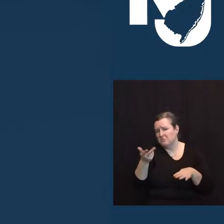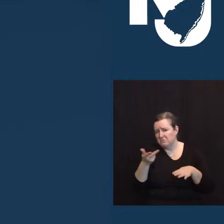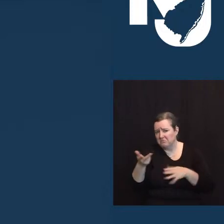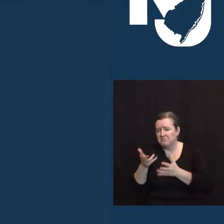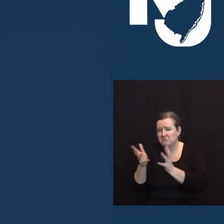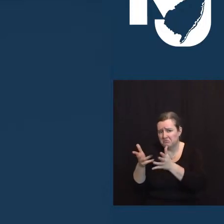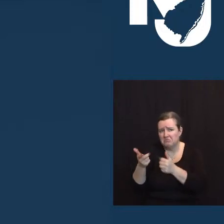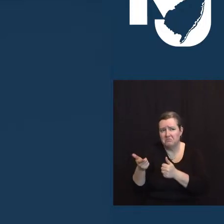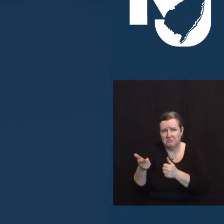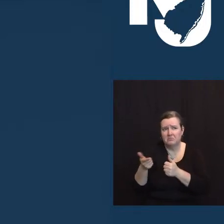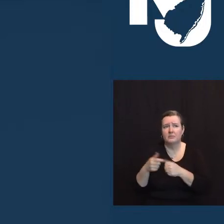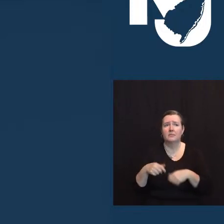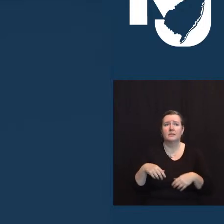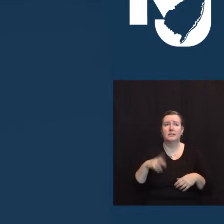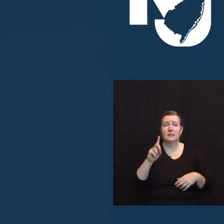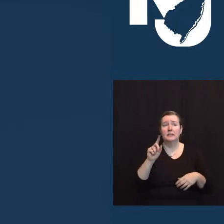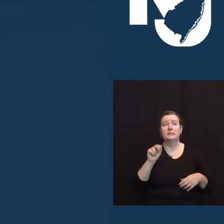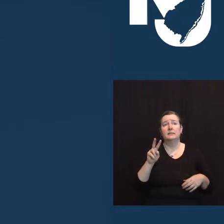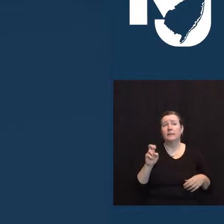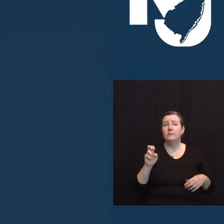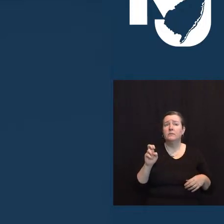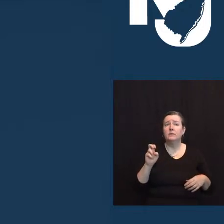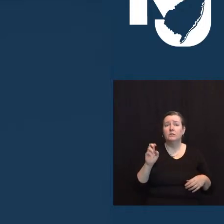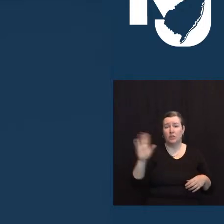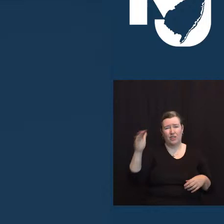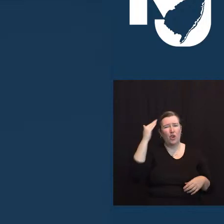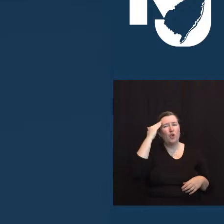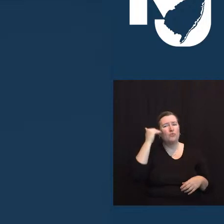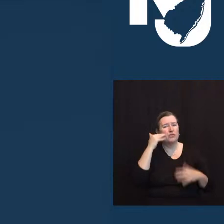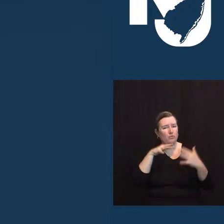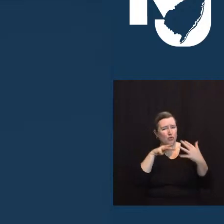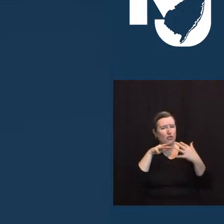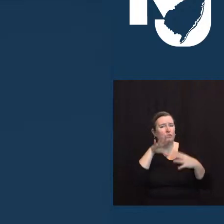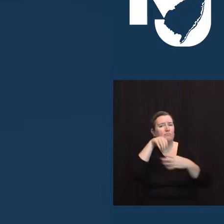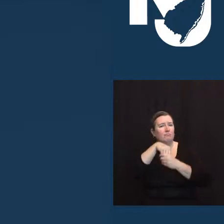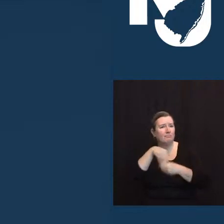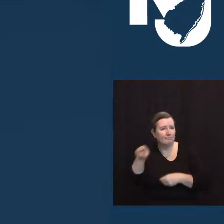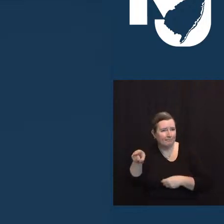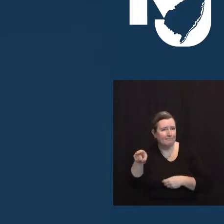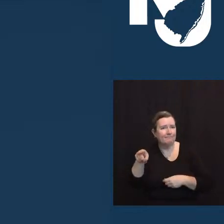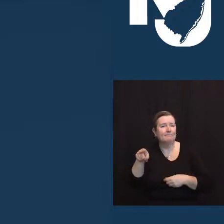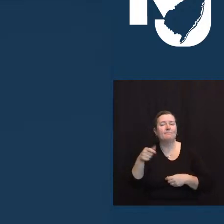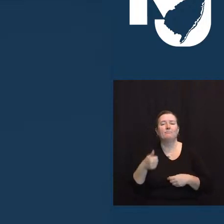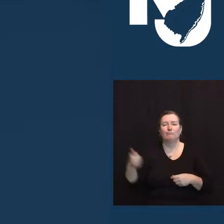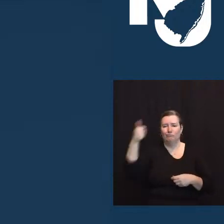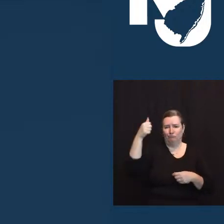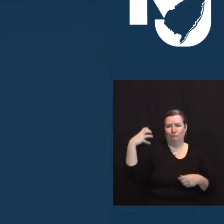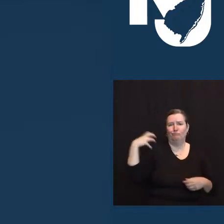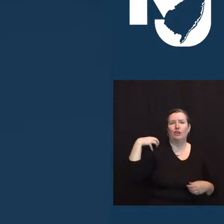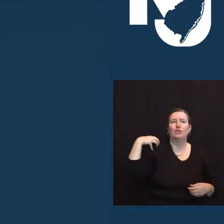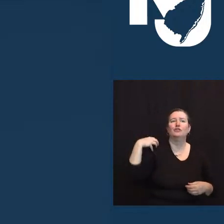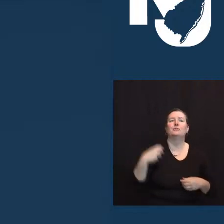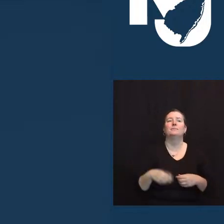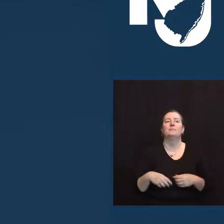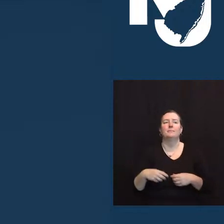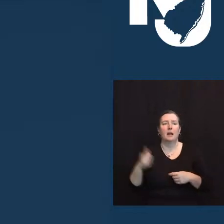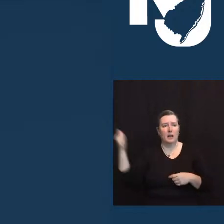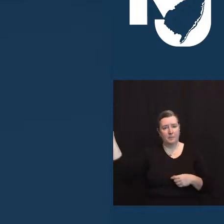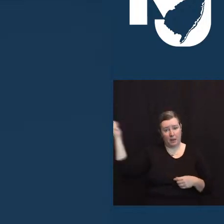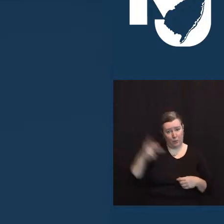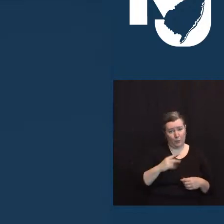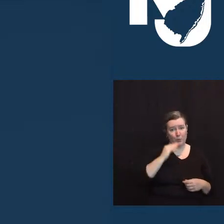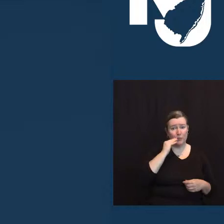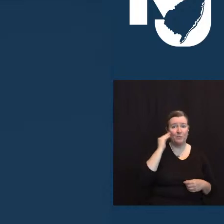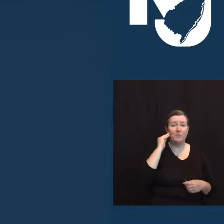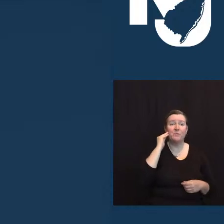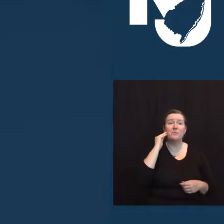during the Korean conflict as a tank sergeant, and upon returning home to Runnymede, embarked on a 3-decade-long stint of